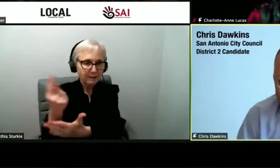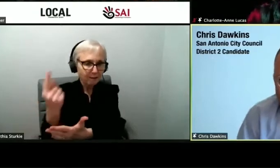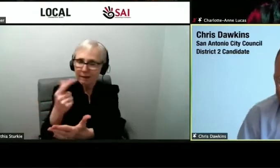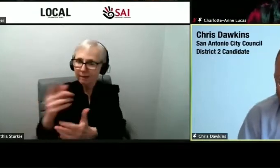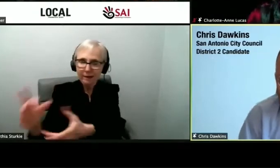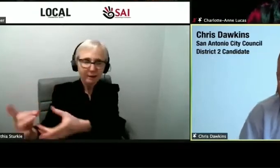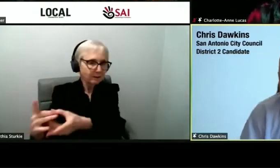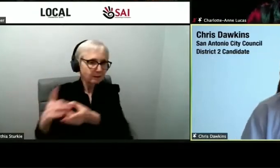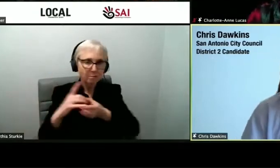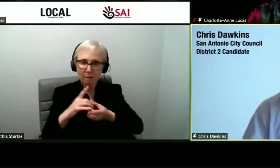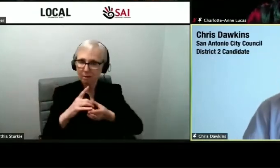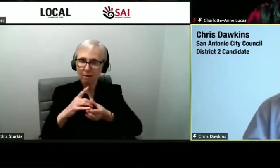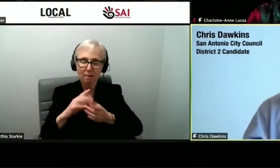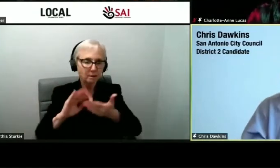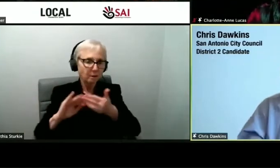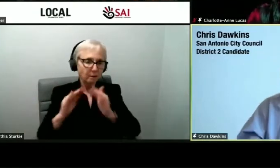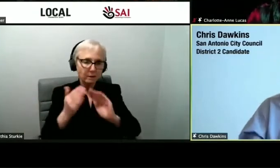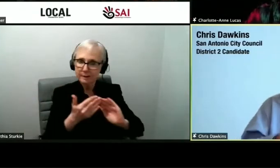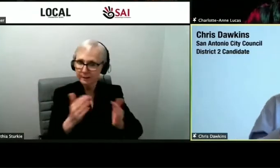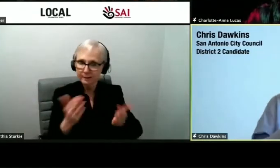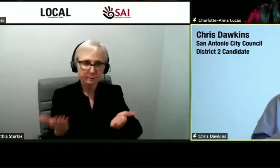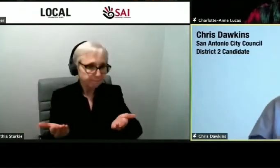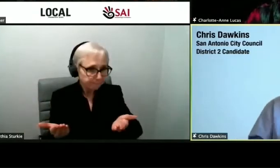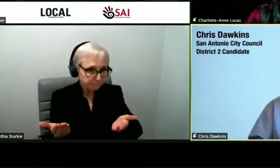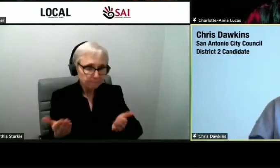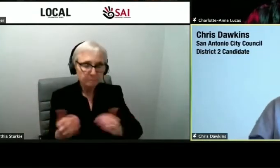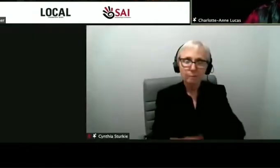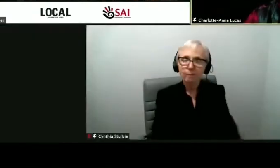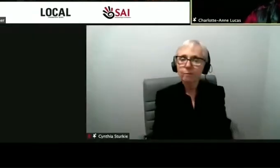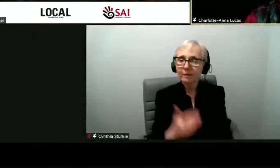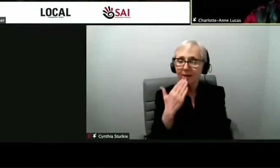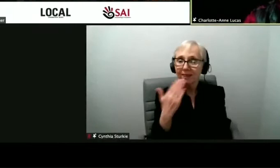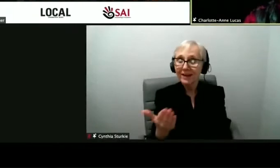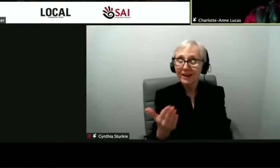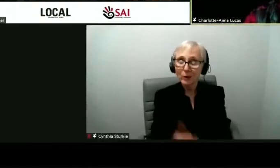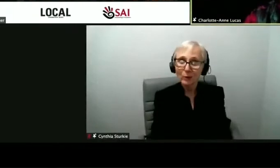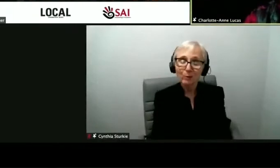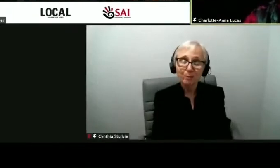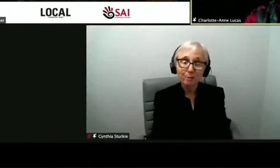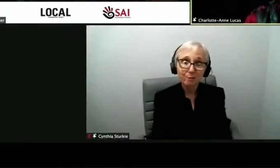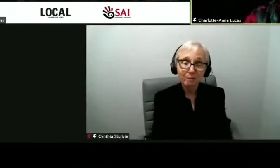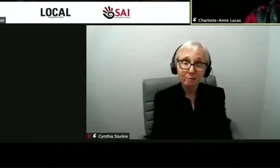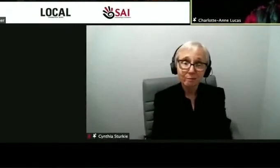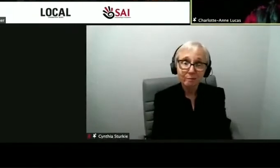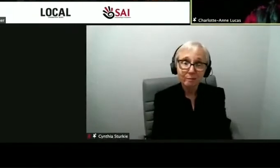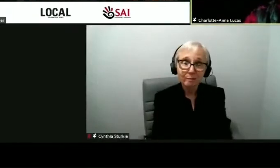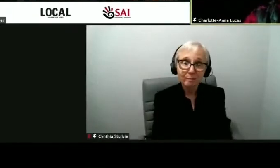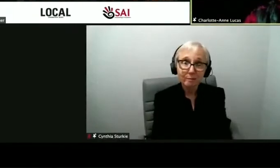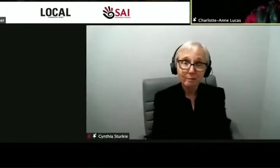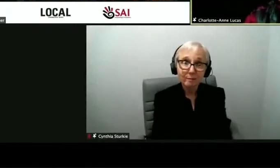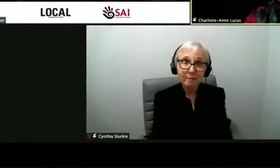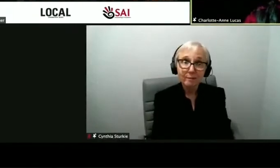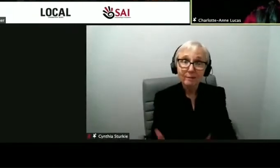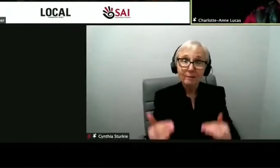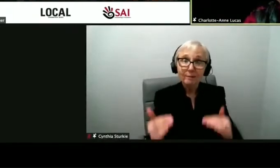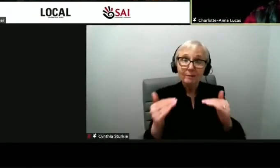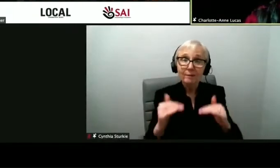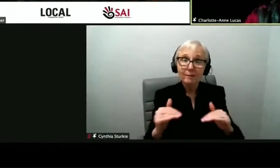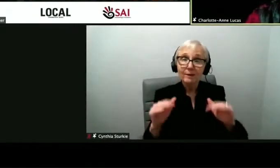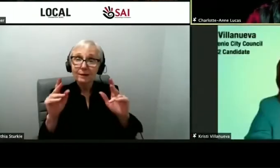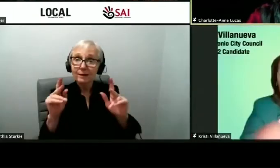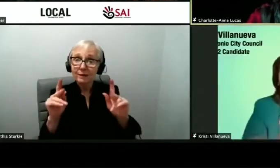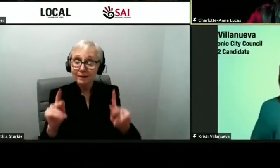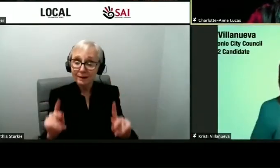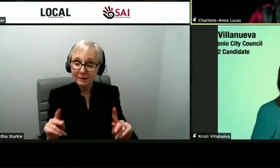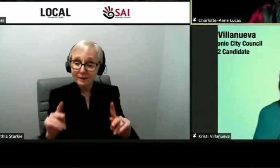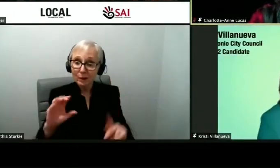doesn't belong to the city. Thank you. Thank you. And the next person is Christy